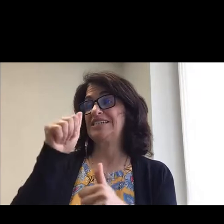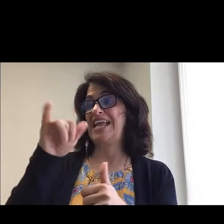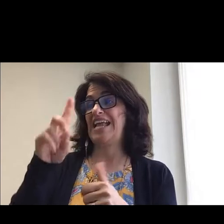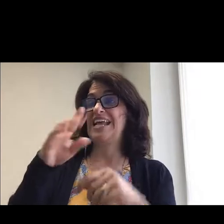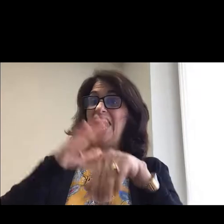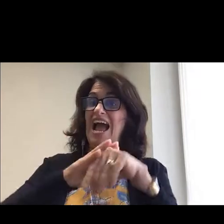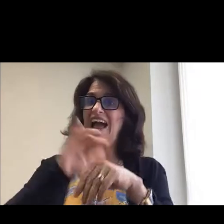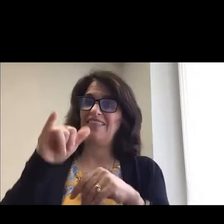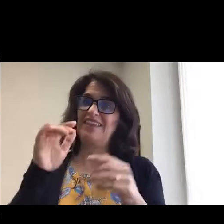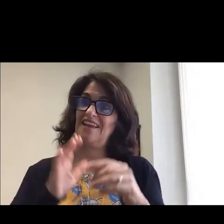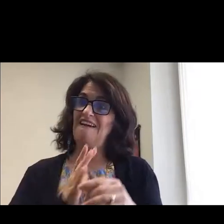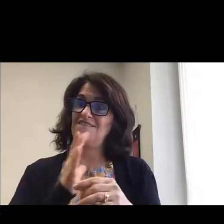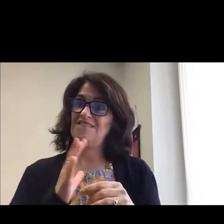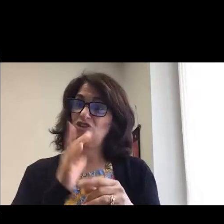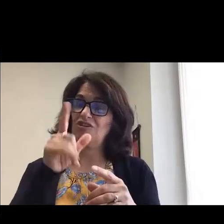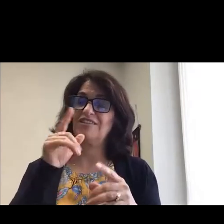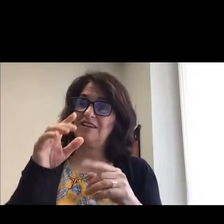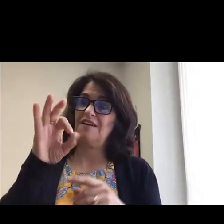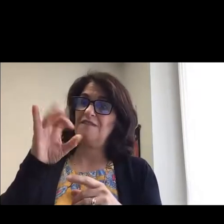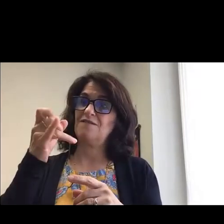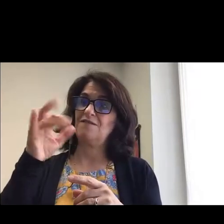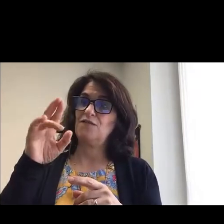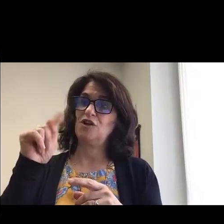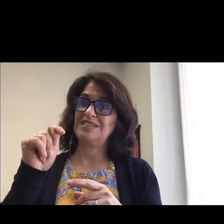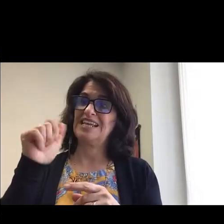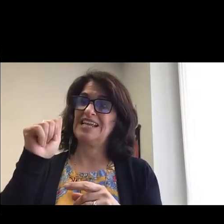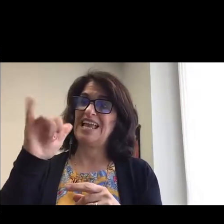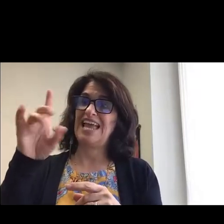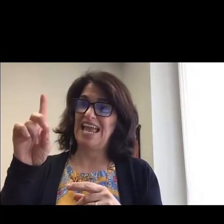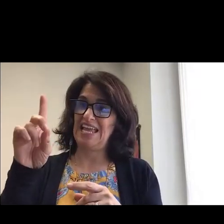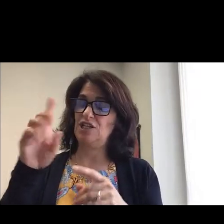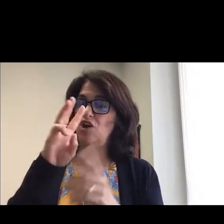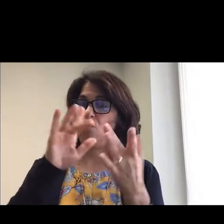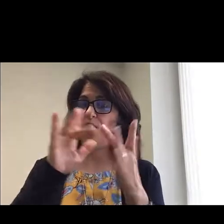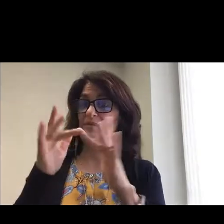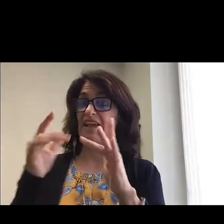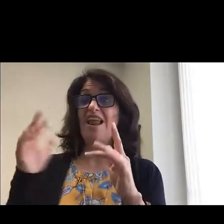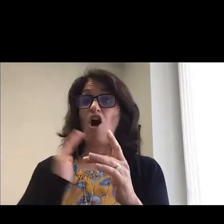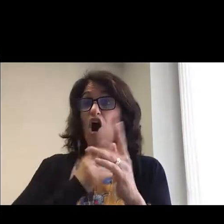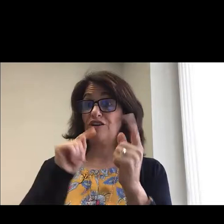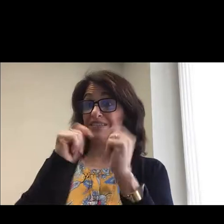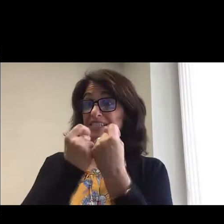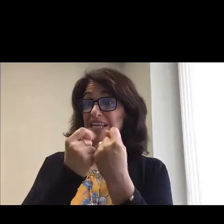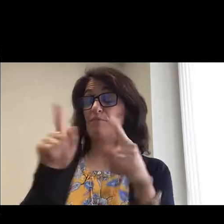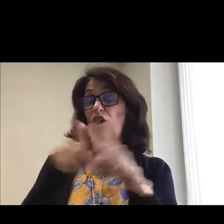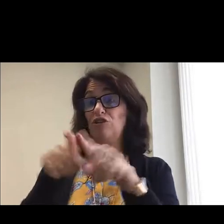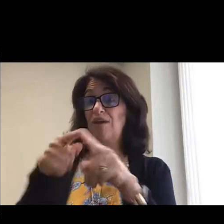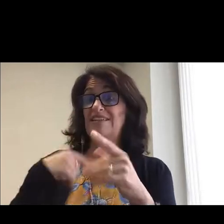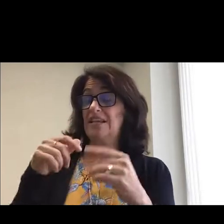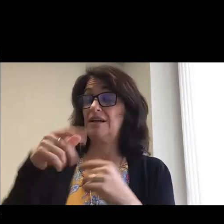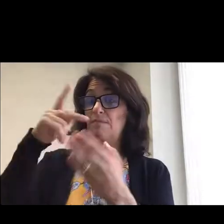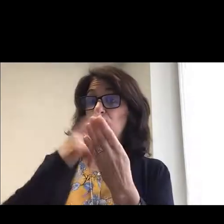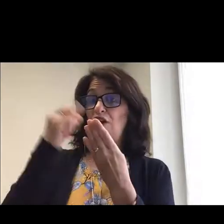health first aid website. Our team also has a project website where we share additional